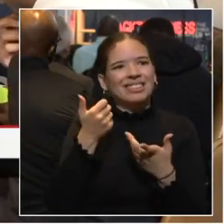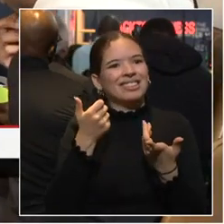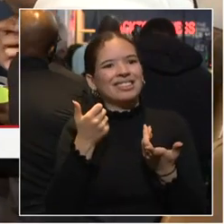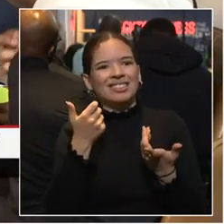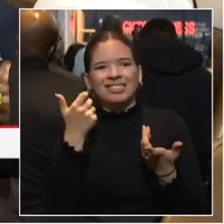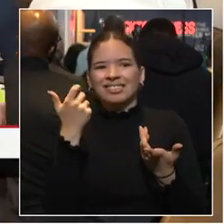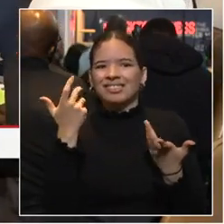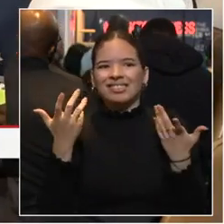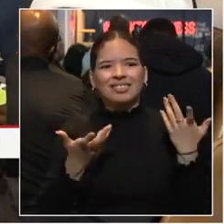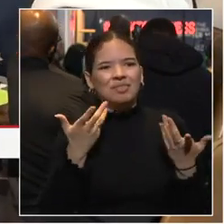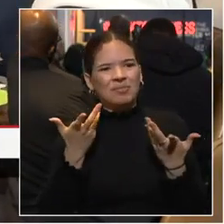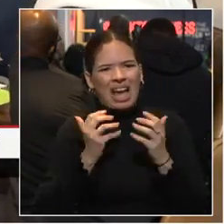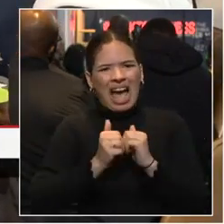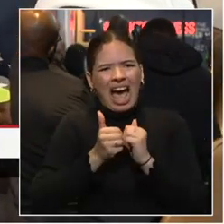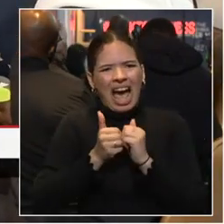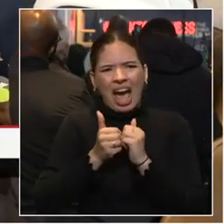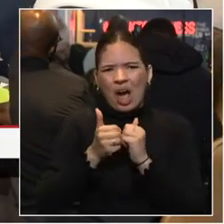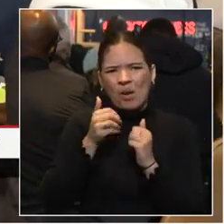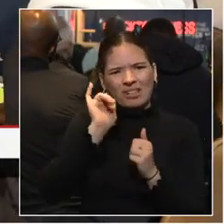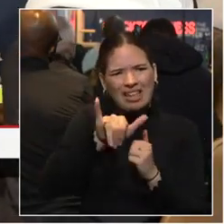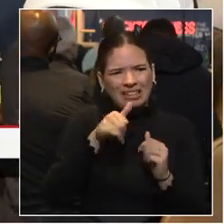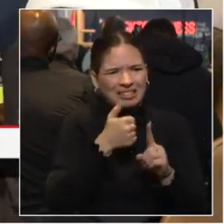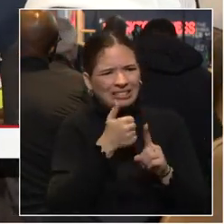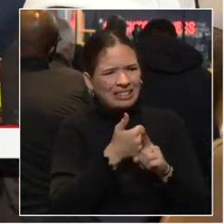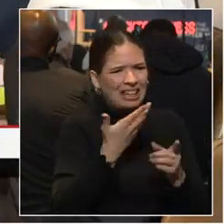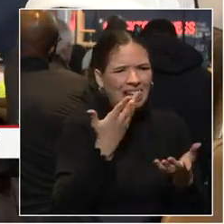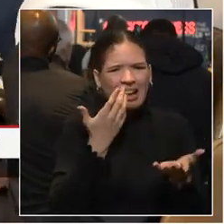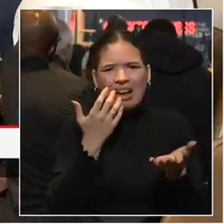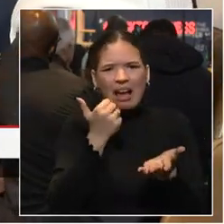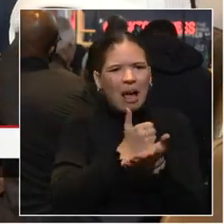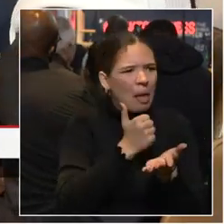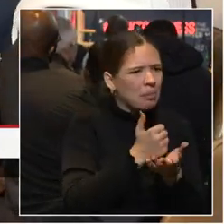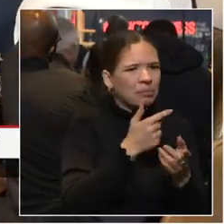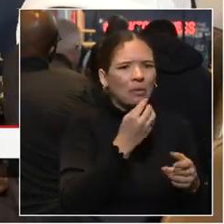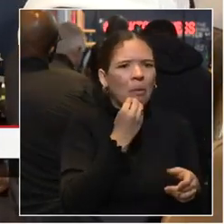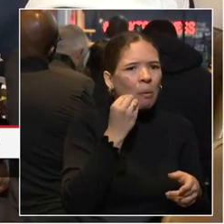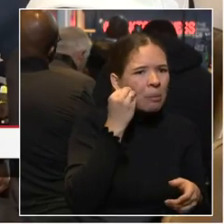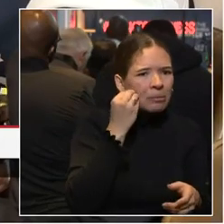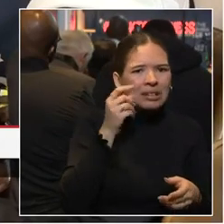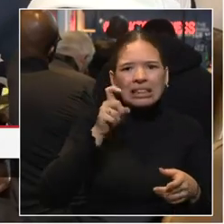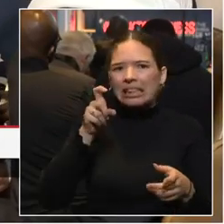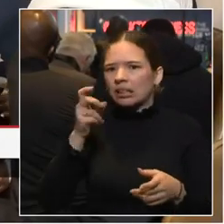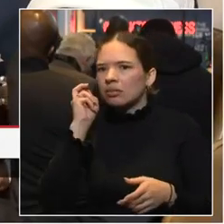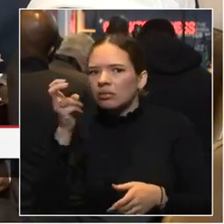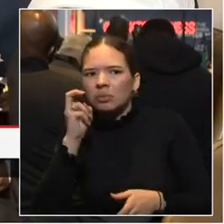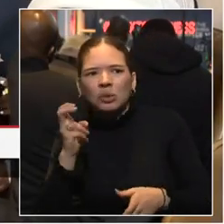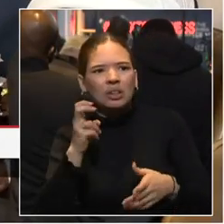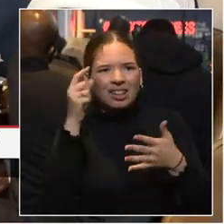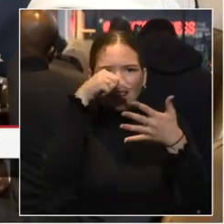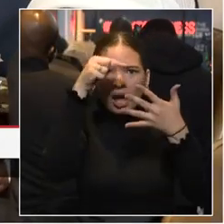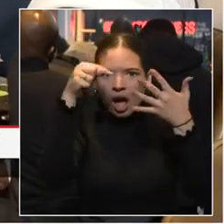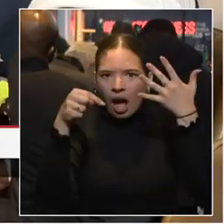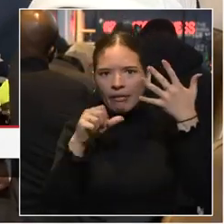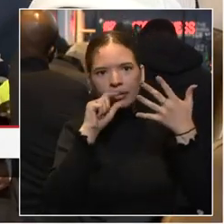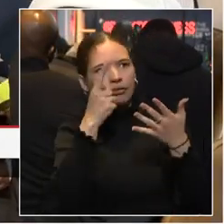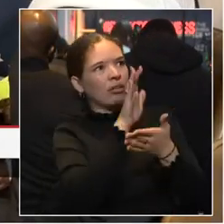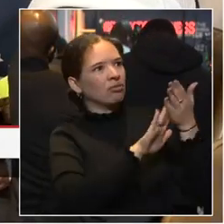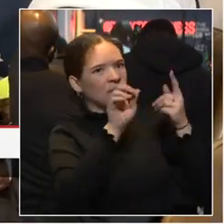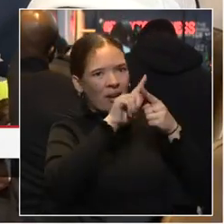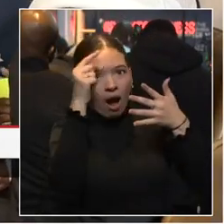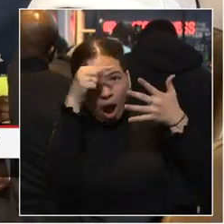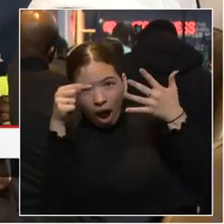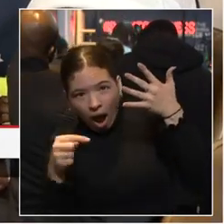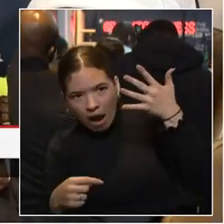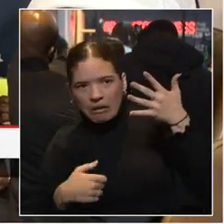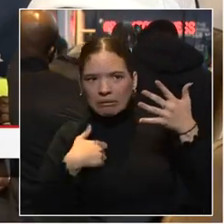care of themselves, maybe help out at home, maybe get back home, maybe you just don't know. So that scholarship